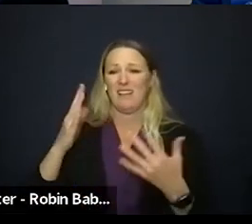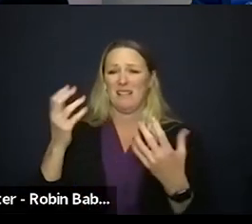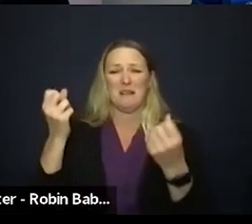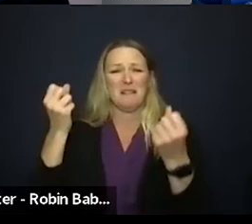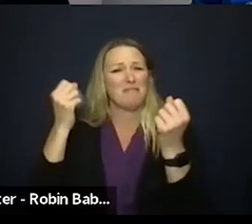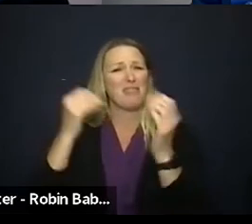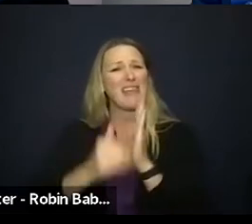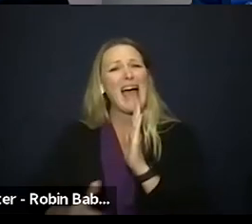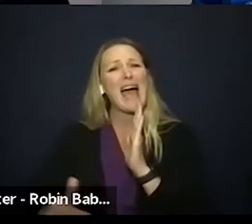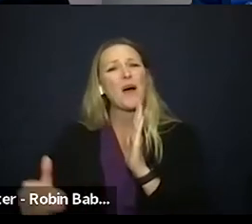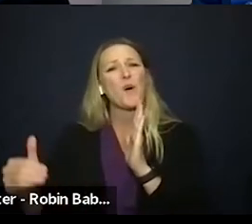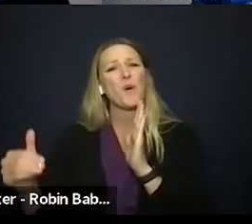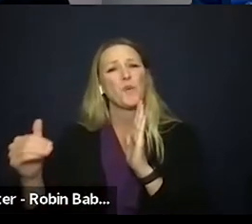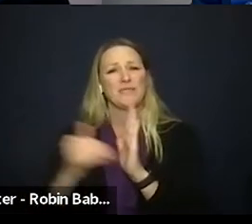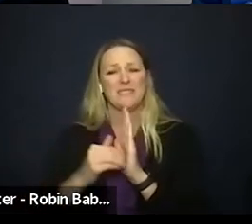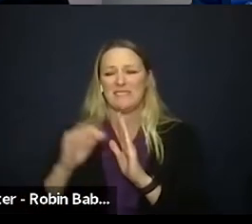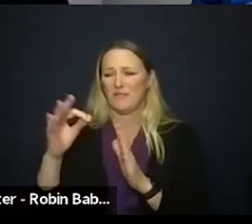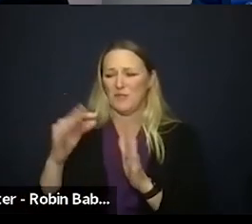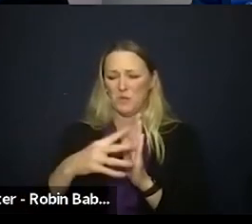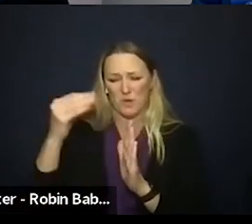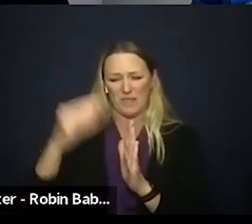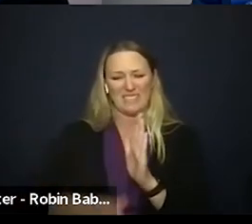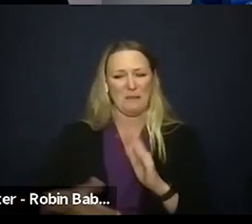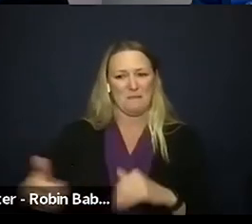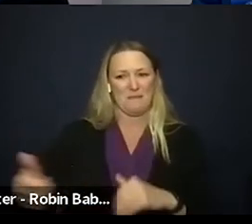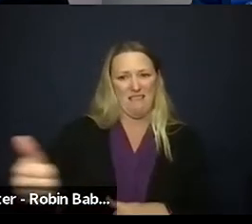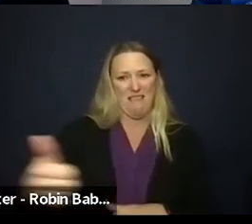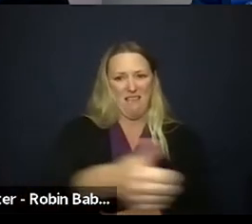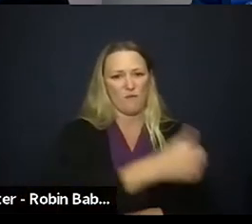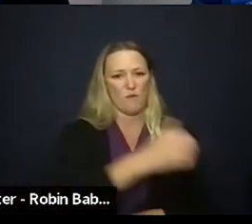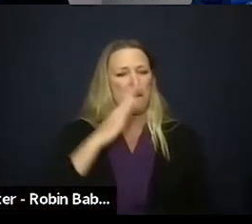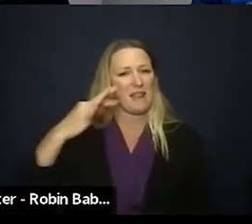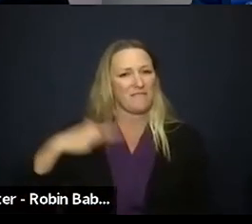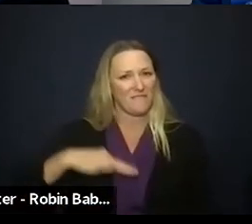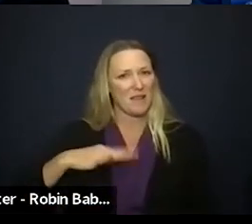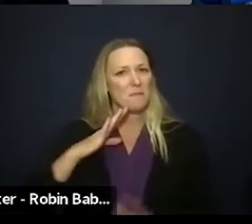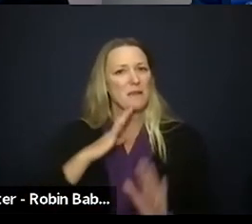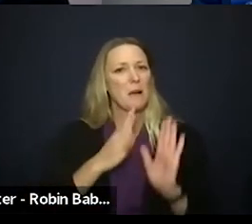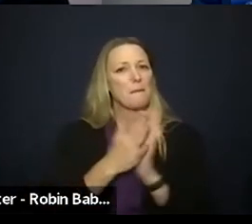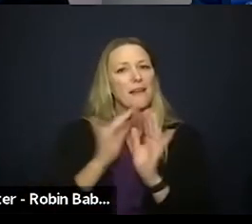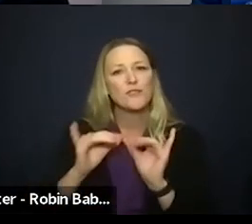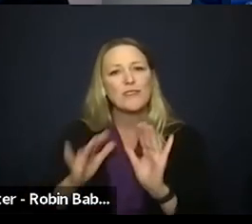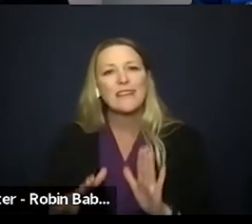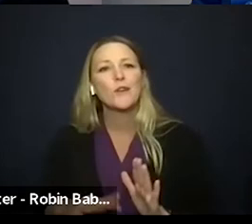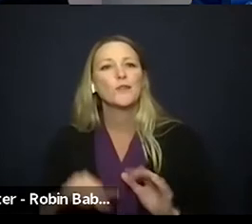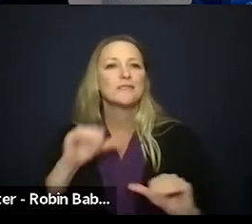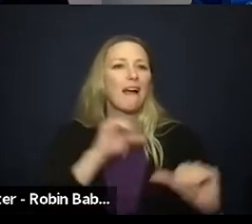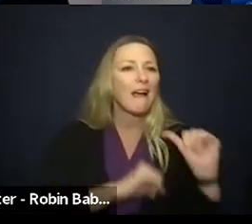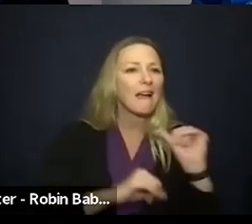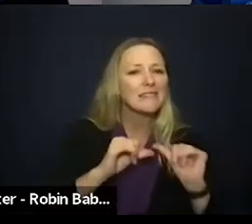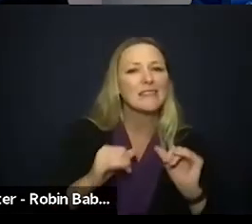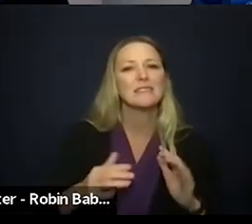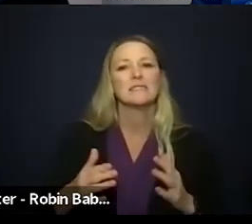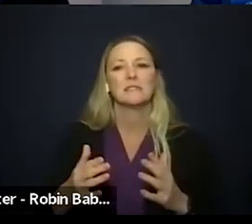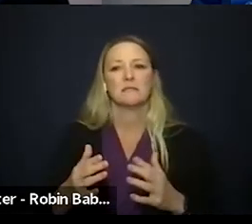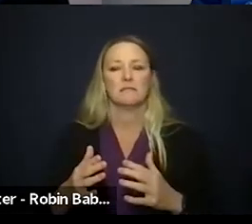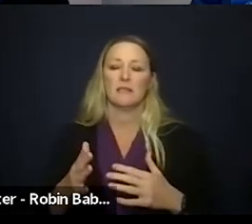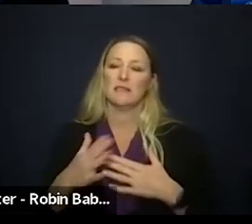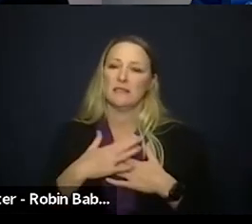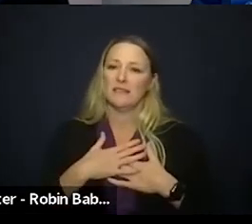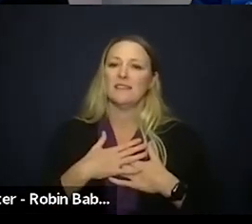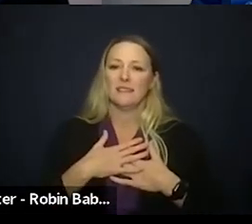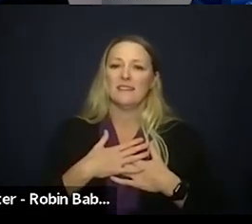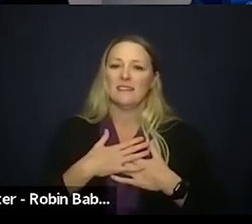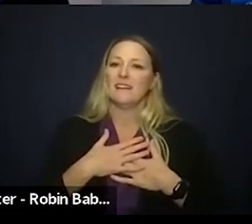students who will benefit from this engineer scientist and from a person and this comes also from a personal